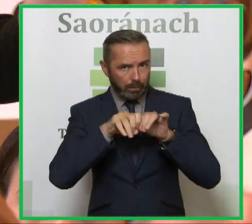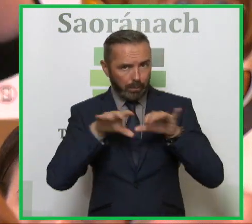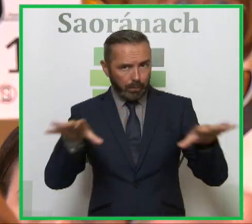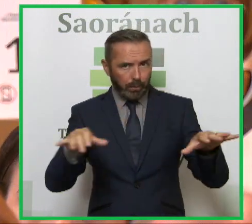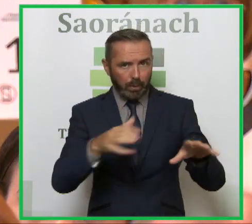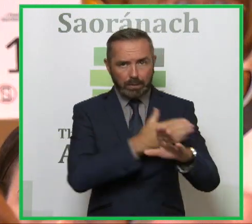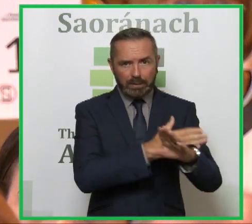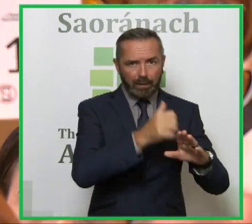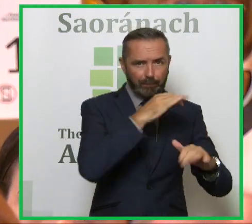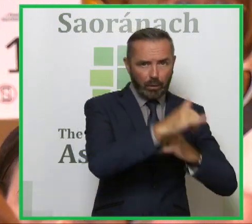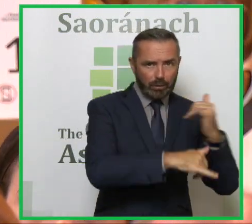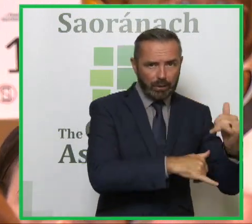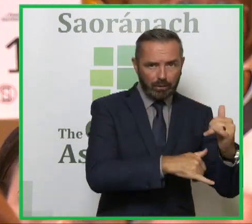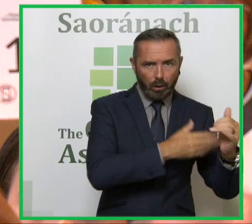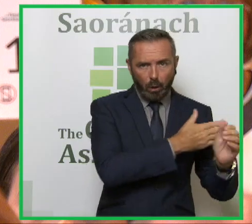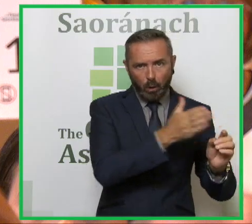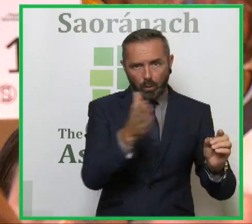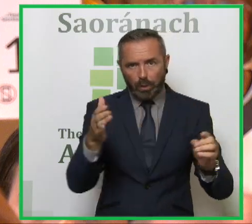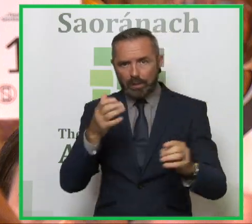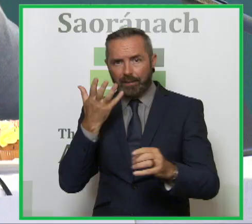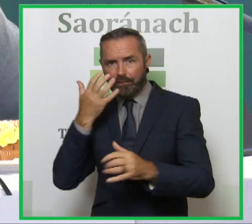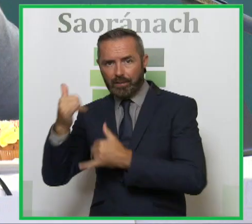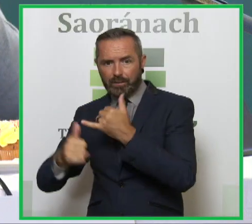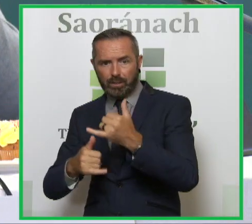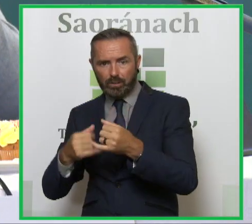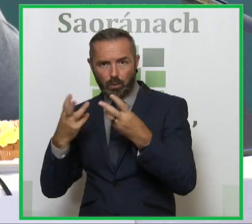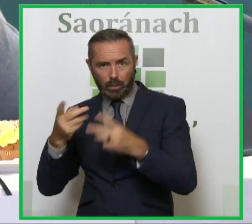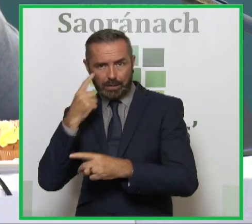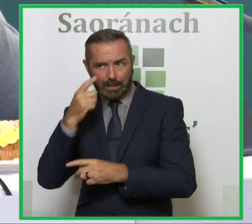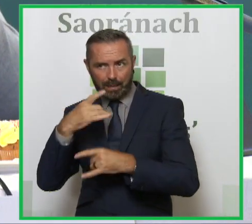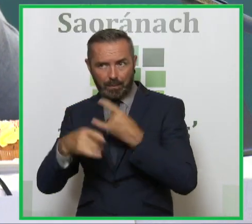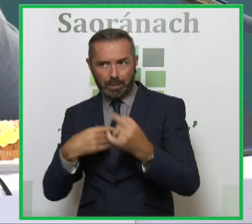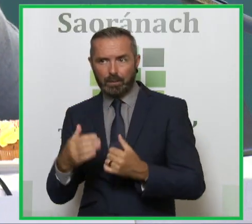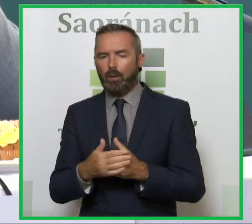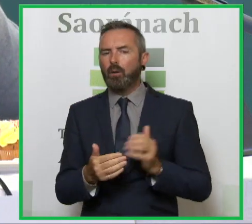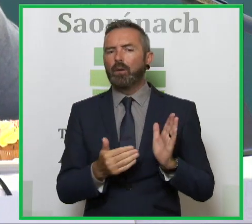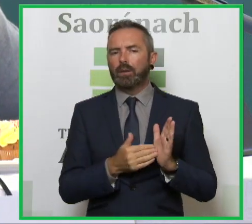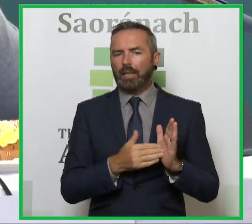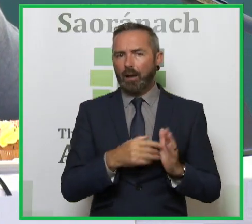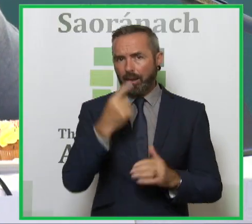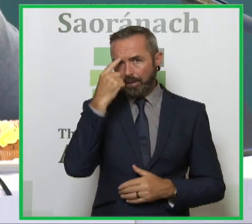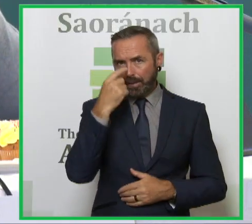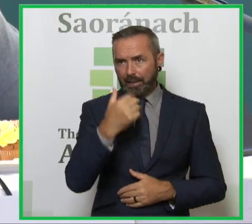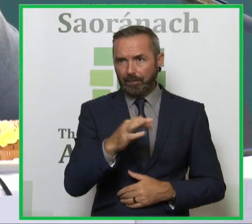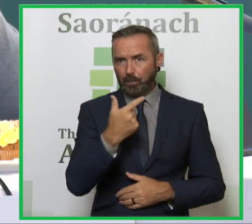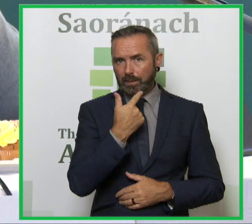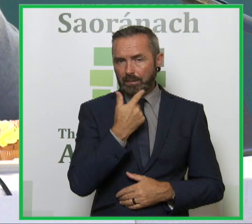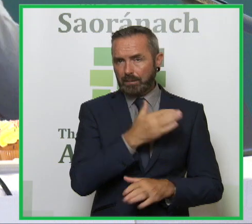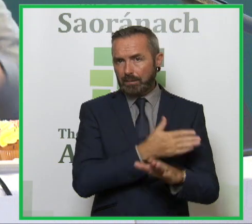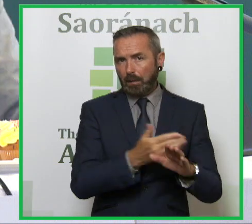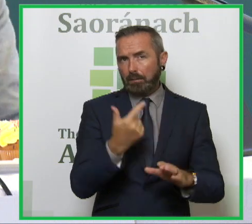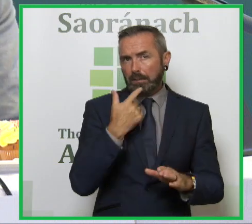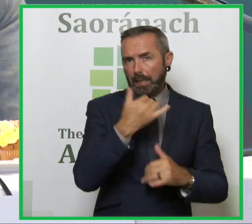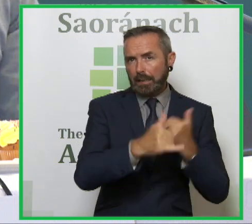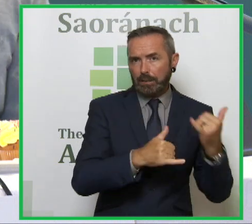year 1 and completing it right through to year 5, the Leaving Cert year? Yeah, I think personally starting from second year,